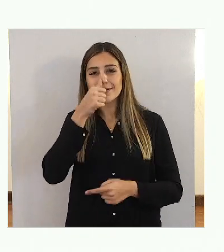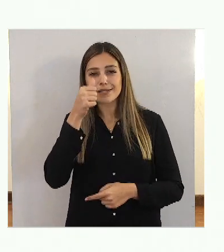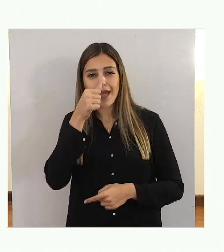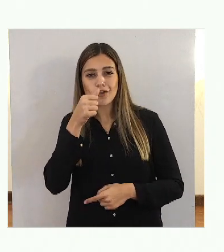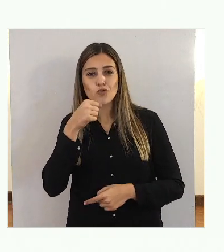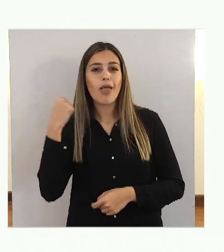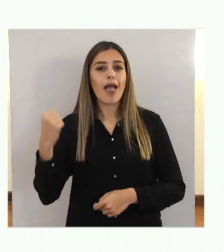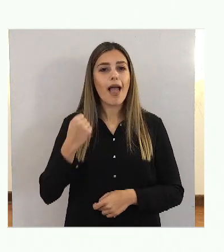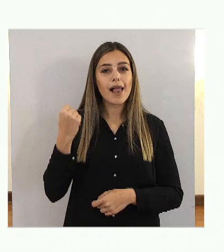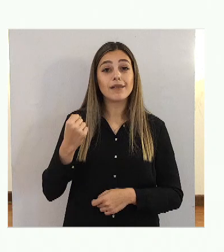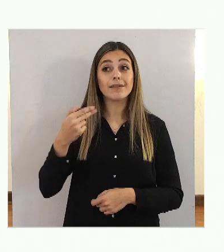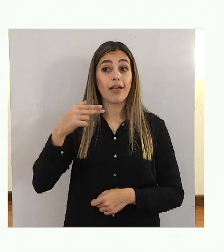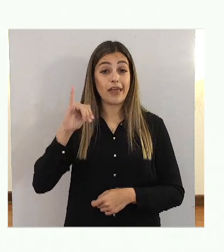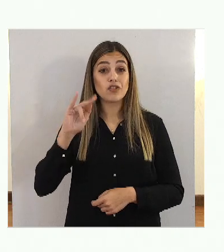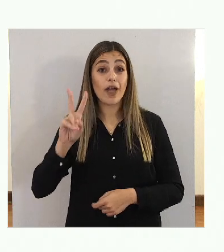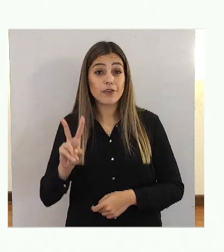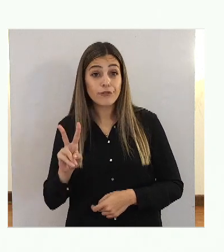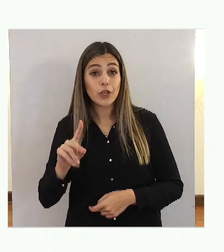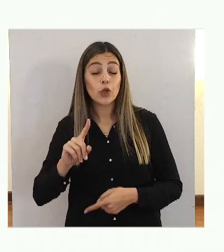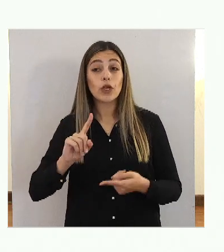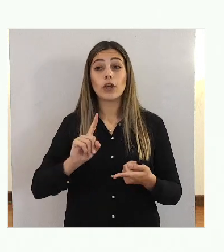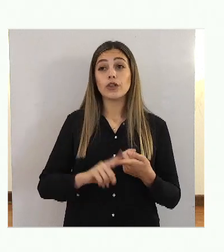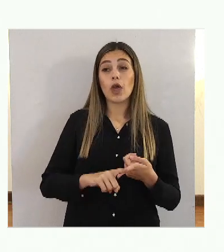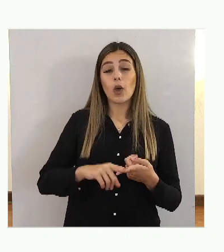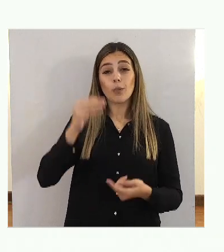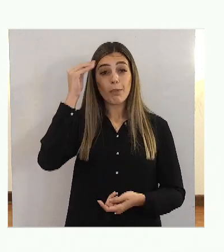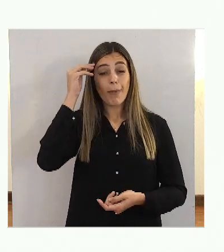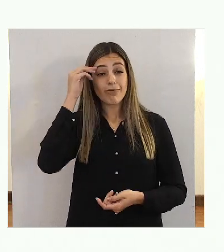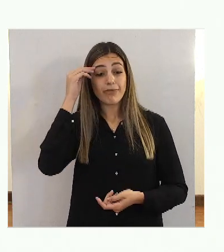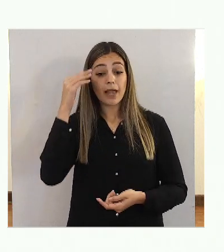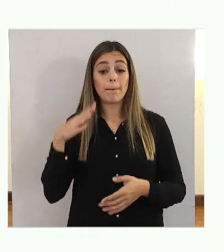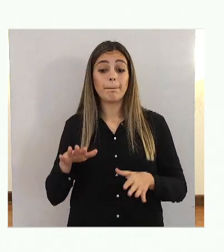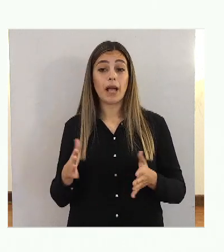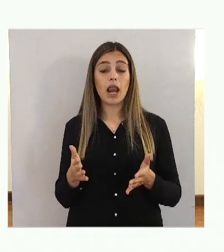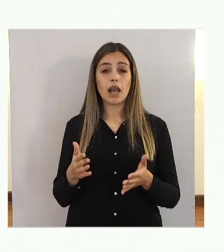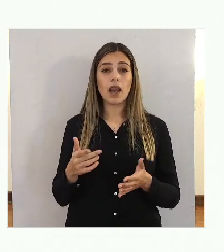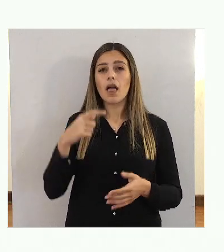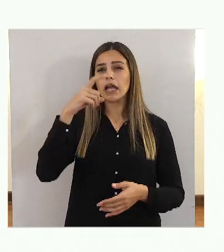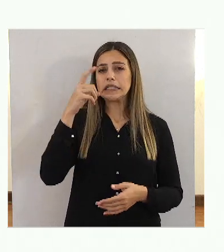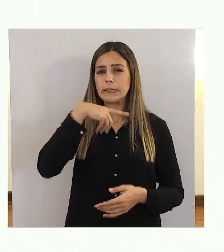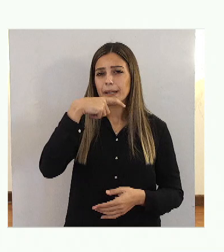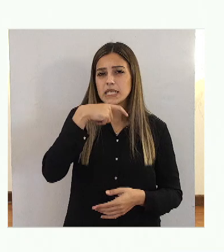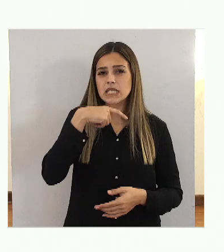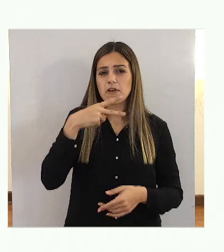for example, and mental health indicators, for example, depressive symptoms in the previous 2